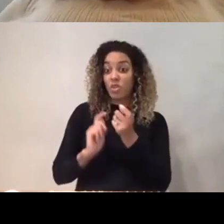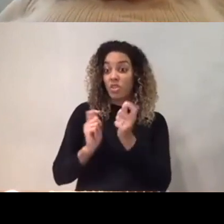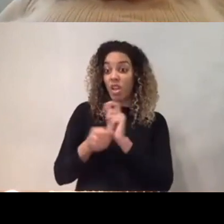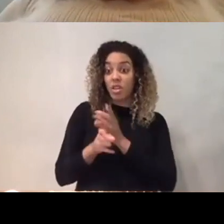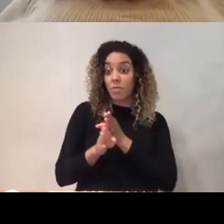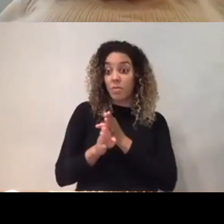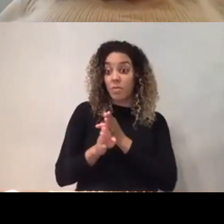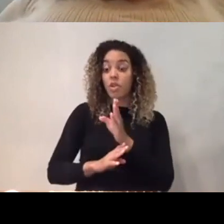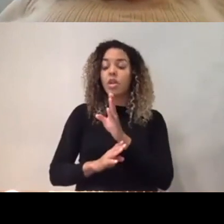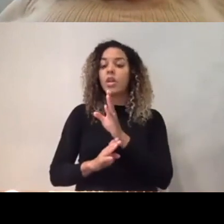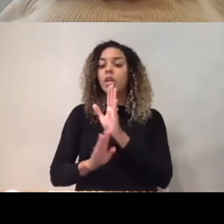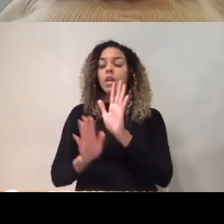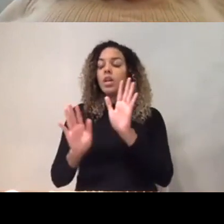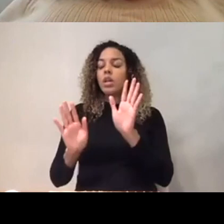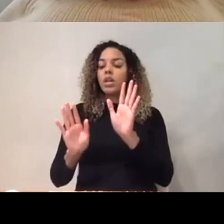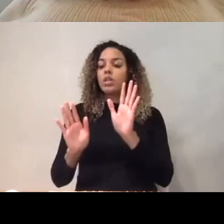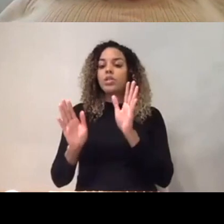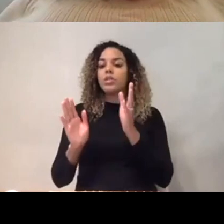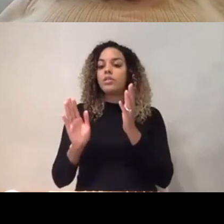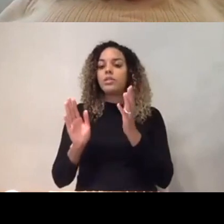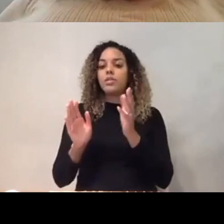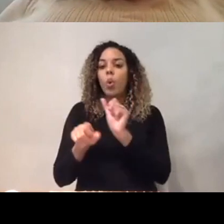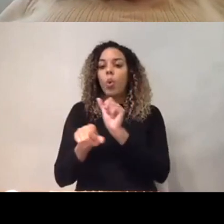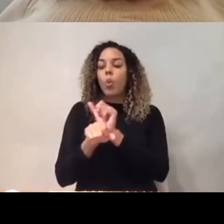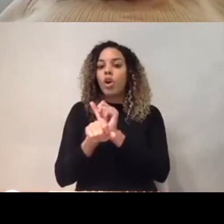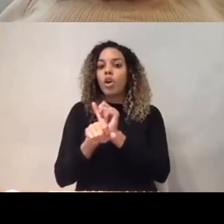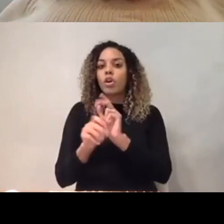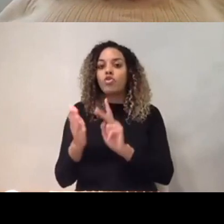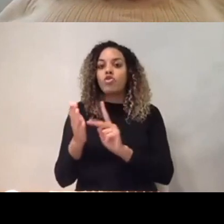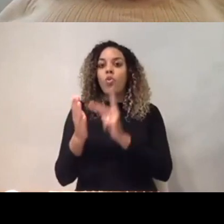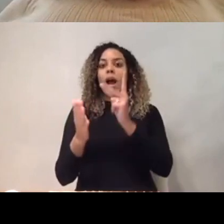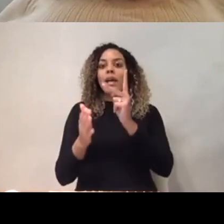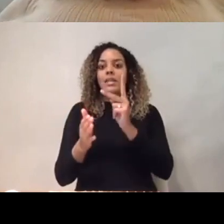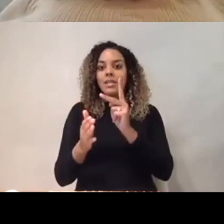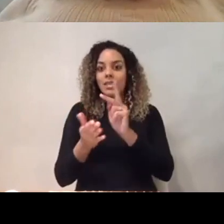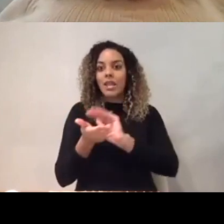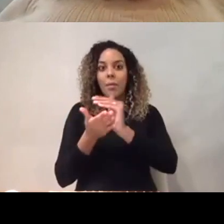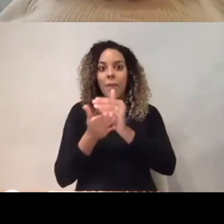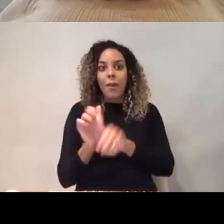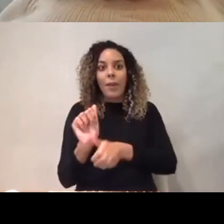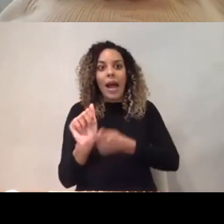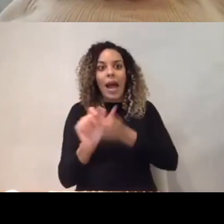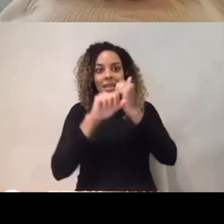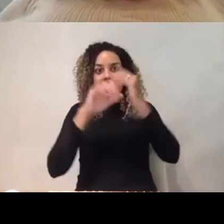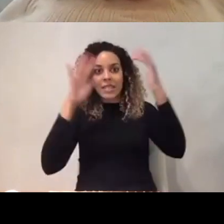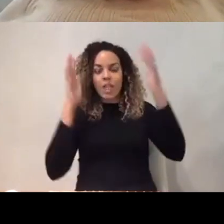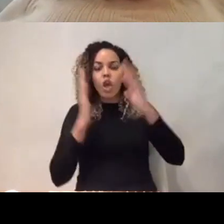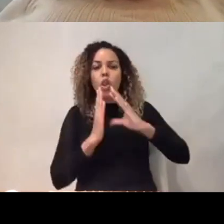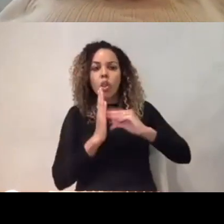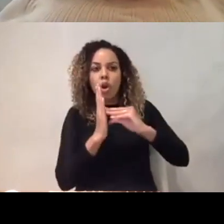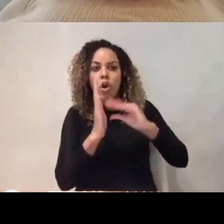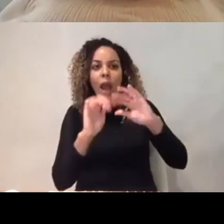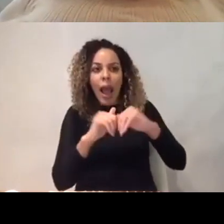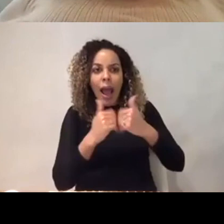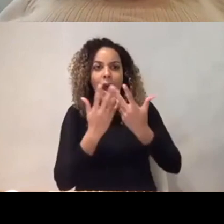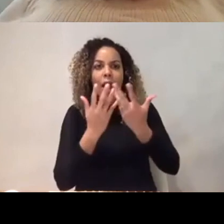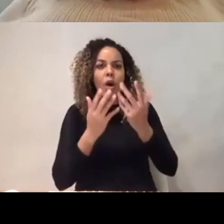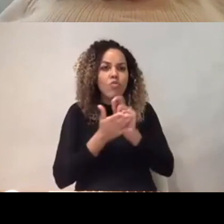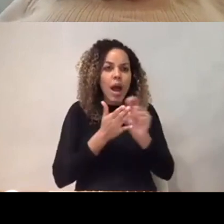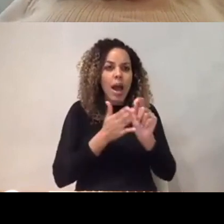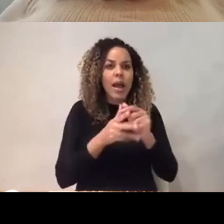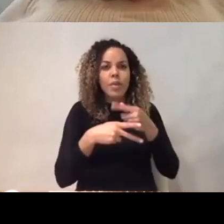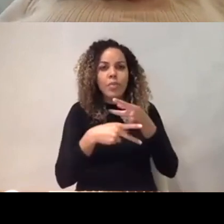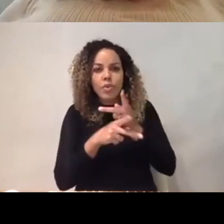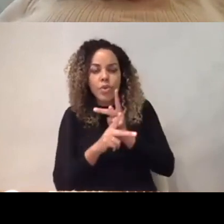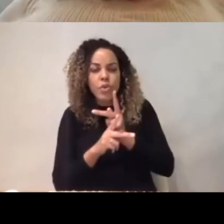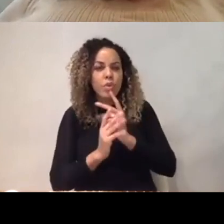front, behind, twice the amount behind the scenes. Learn how this industry works, learn how to write, learn how to produce, learn